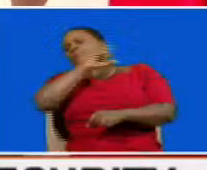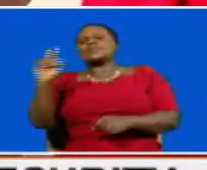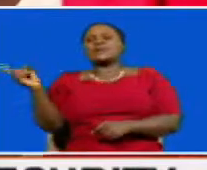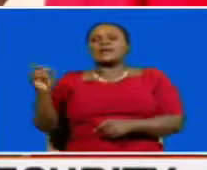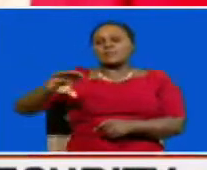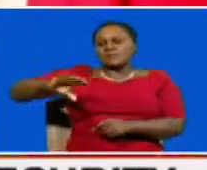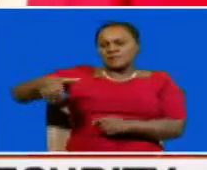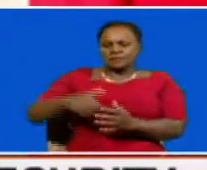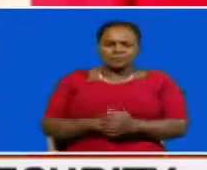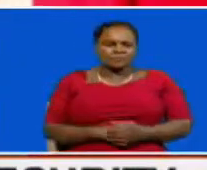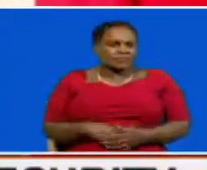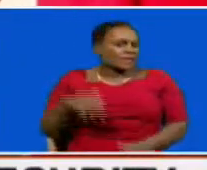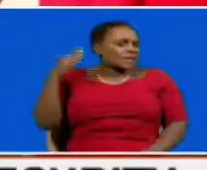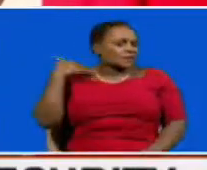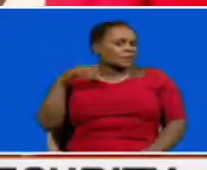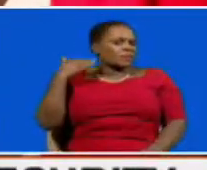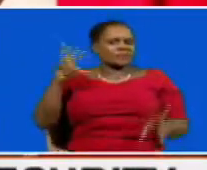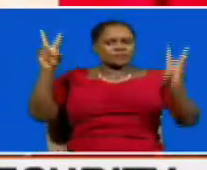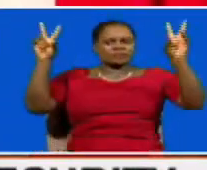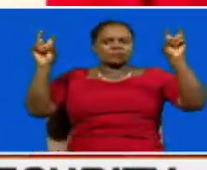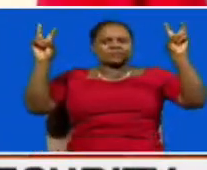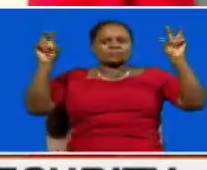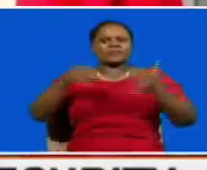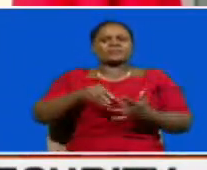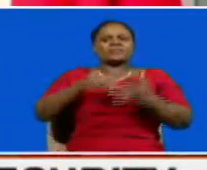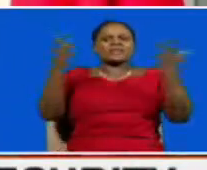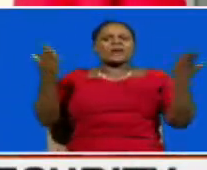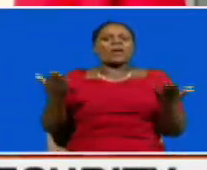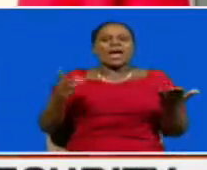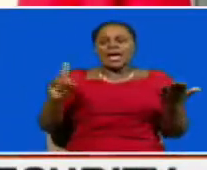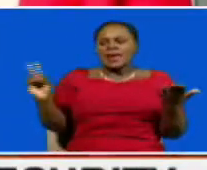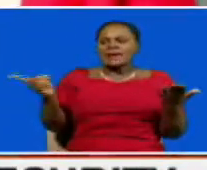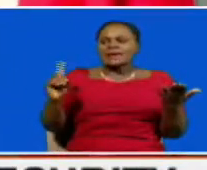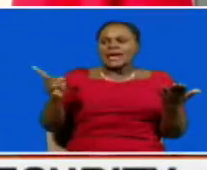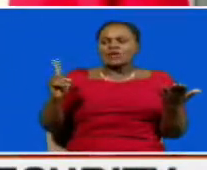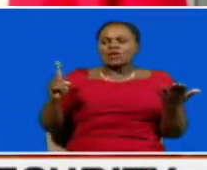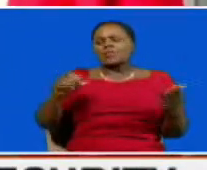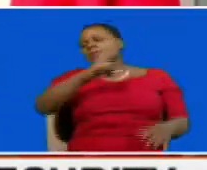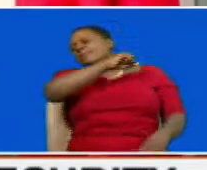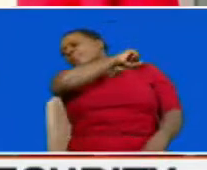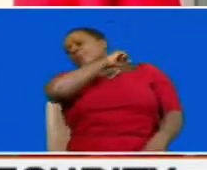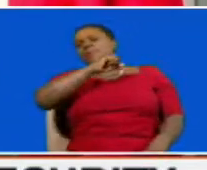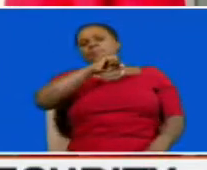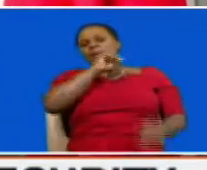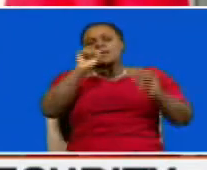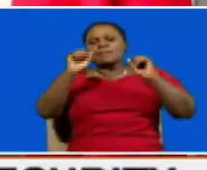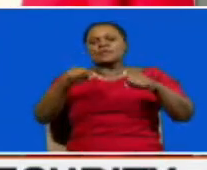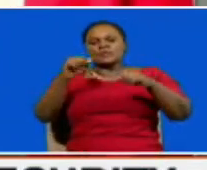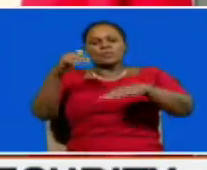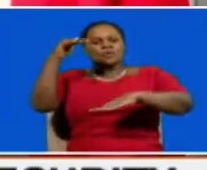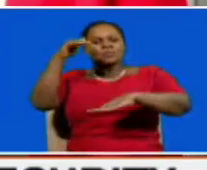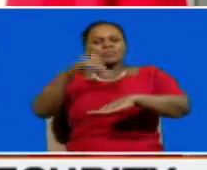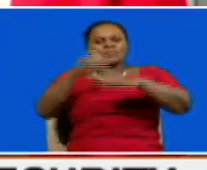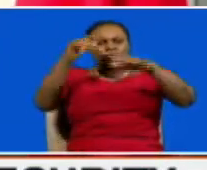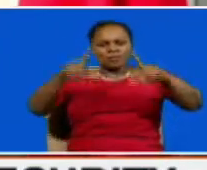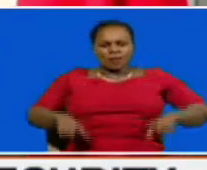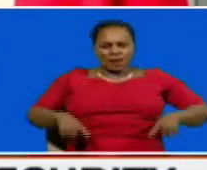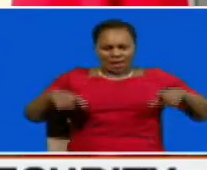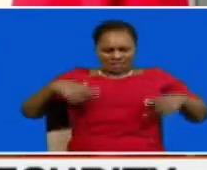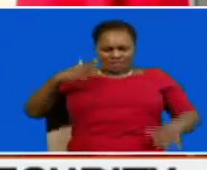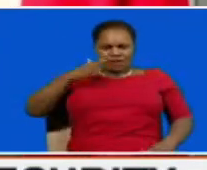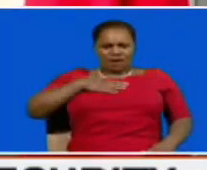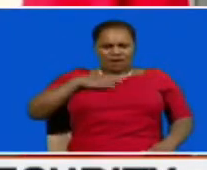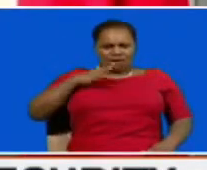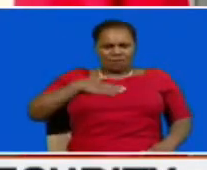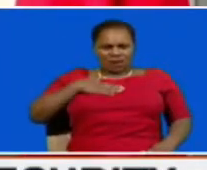City. Urban crime, especially the Nairobi muggings that had threatened to disrupt our way of life